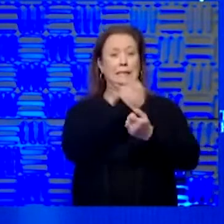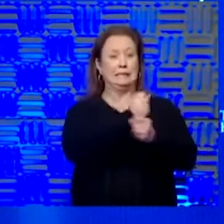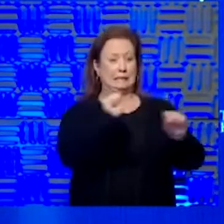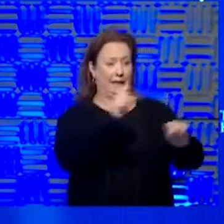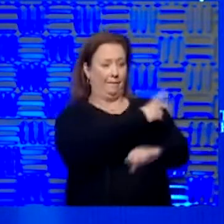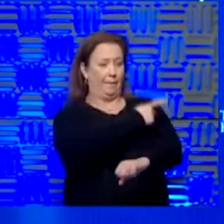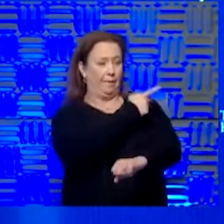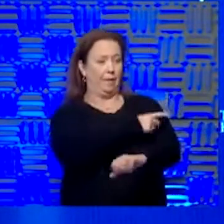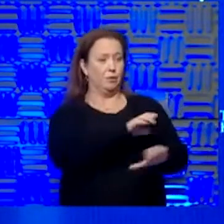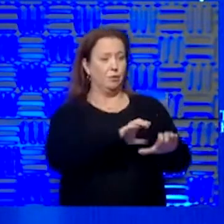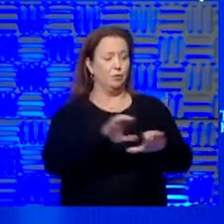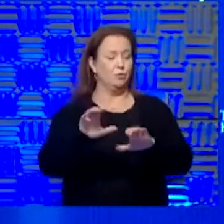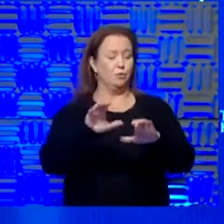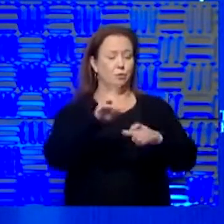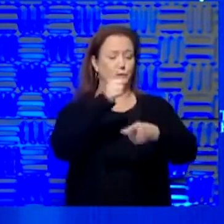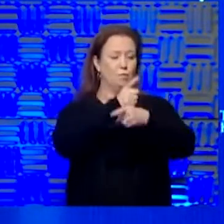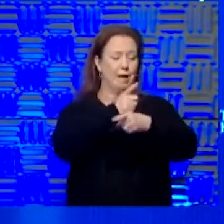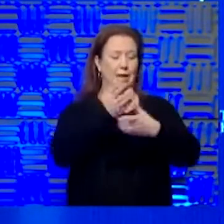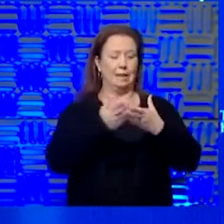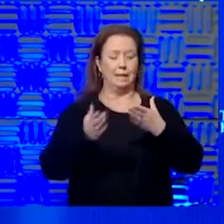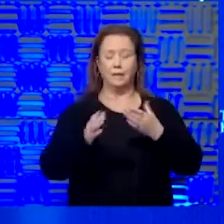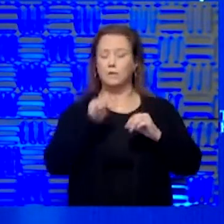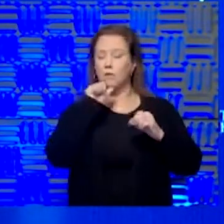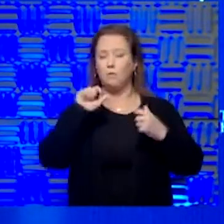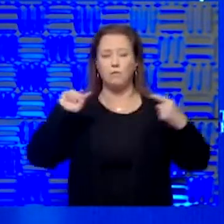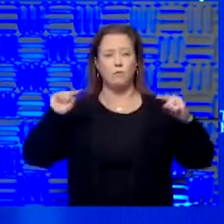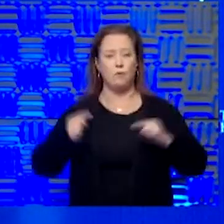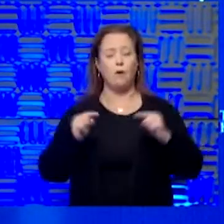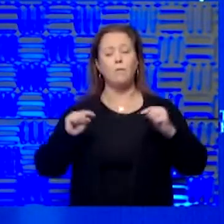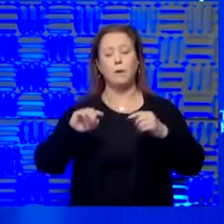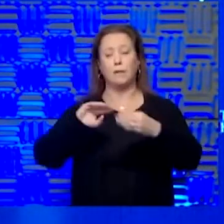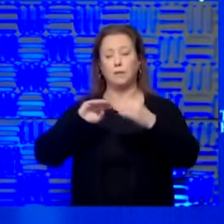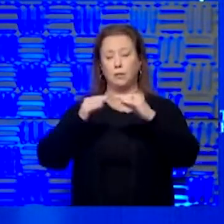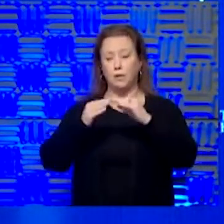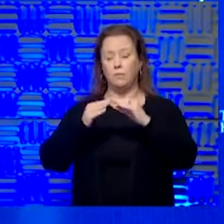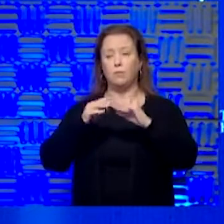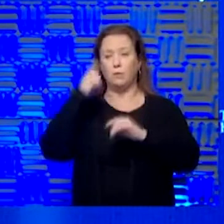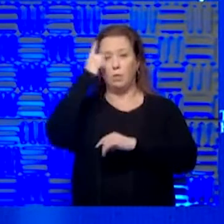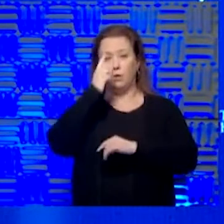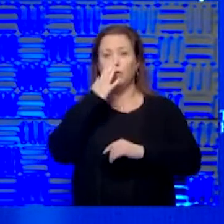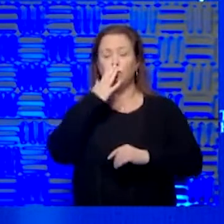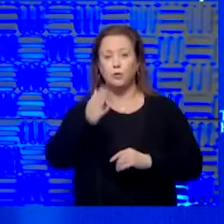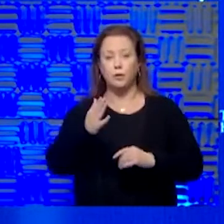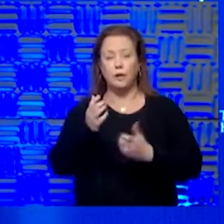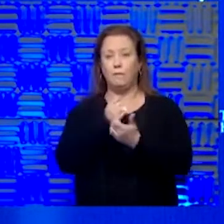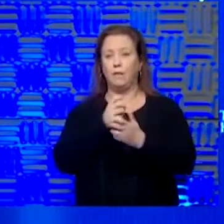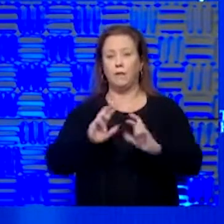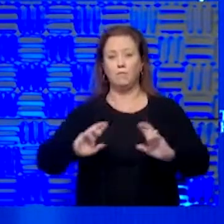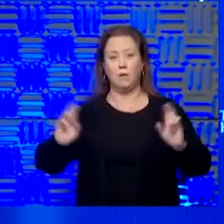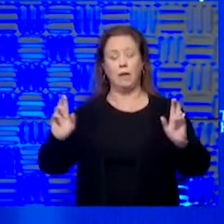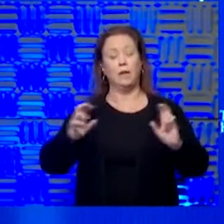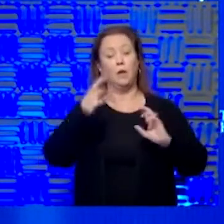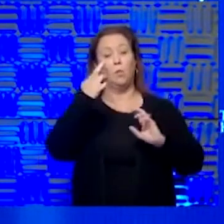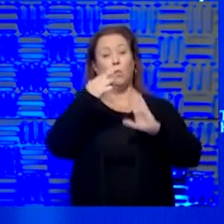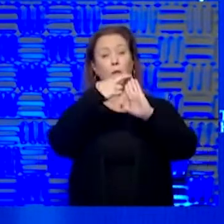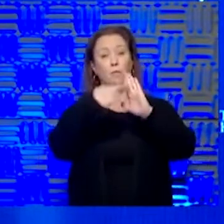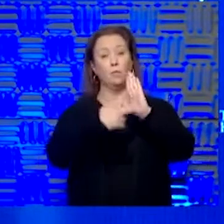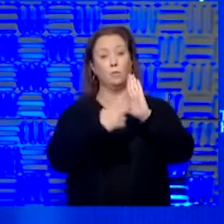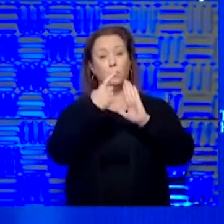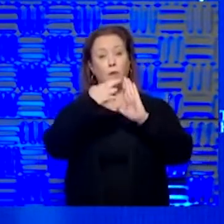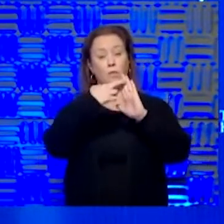right thing, do no harm, make sure the numbers look good, and make sure you got everything kind of well lined up. One of the rules